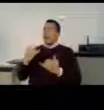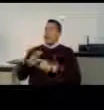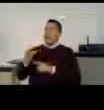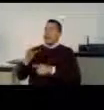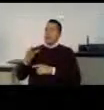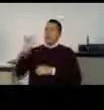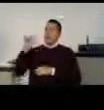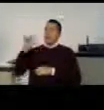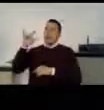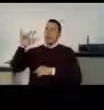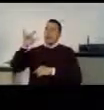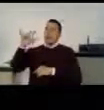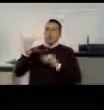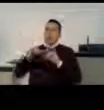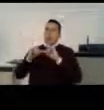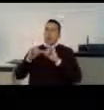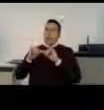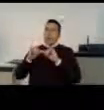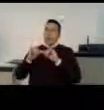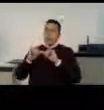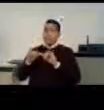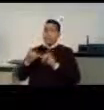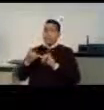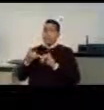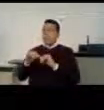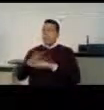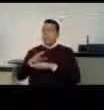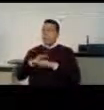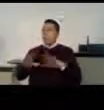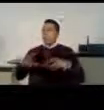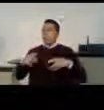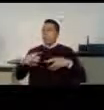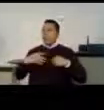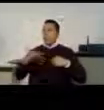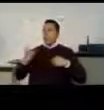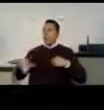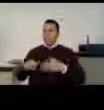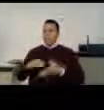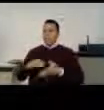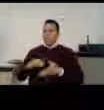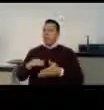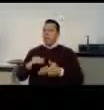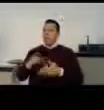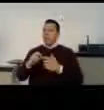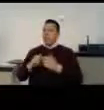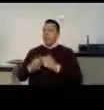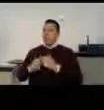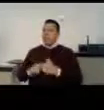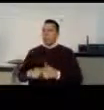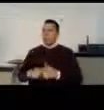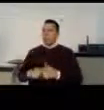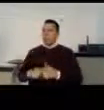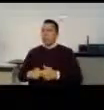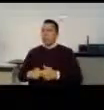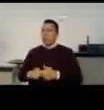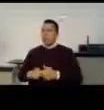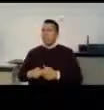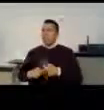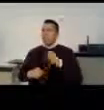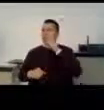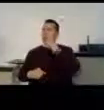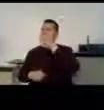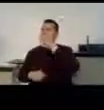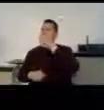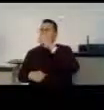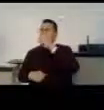about it, and just, accept it. Don't ever accept any of that. Right. But there is